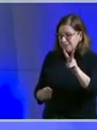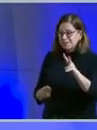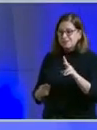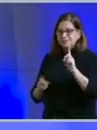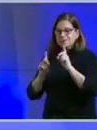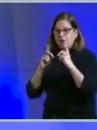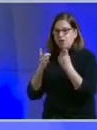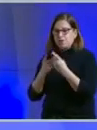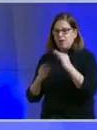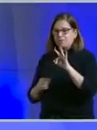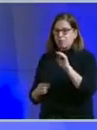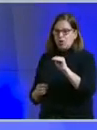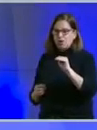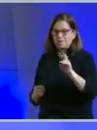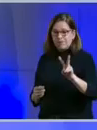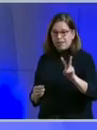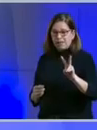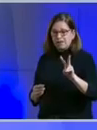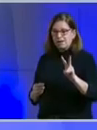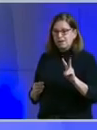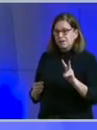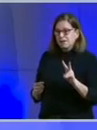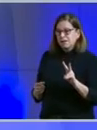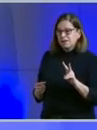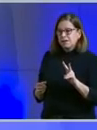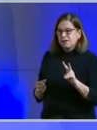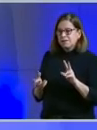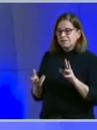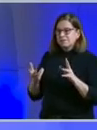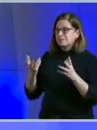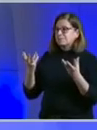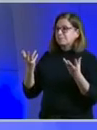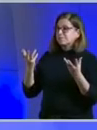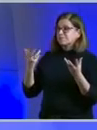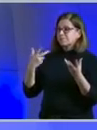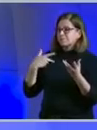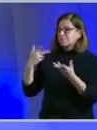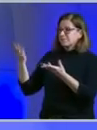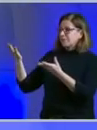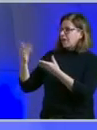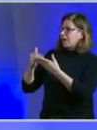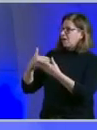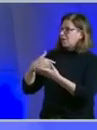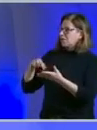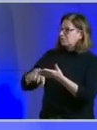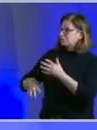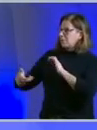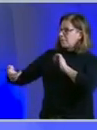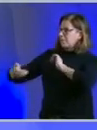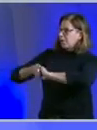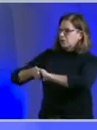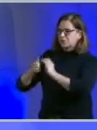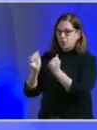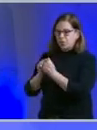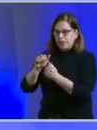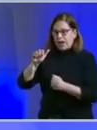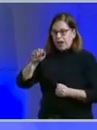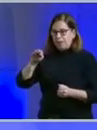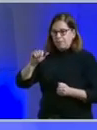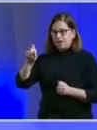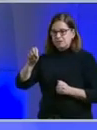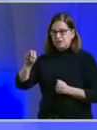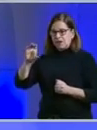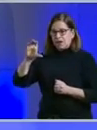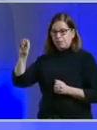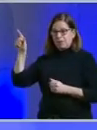now on Amazon coming across the river? Because if you talk to any urban planner, across the river is essentially here. So how do we